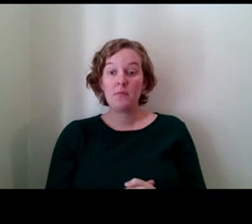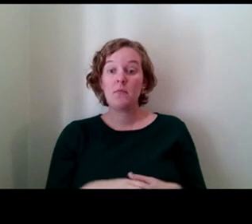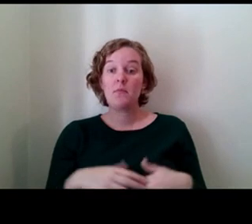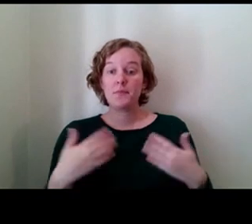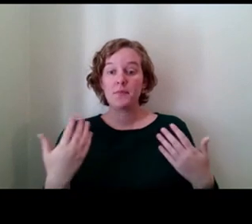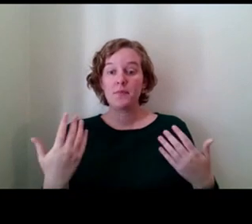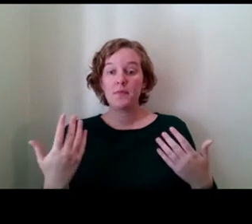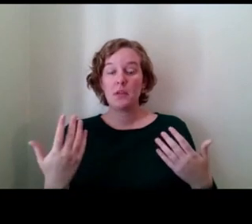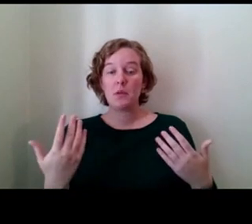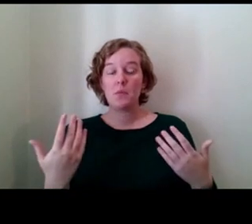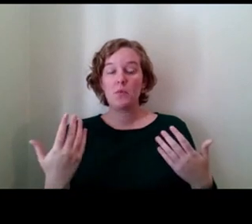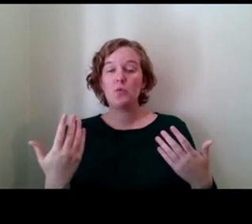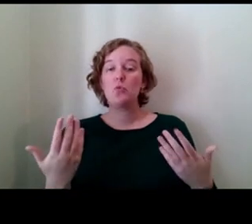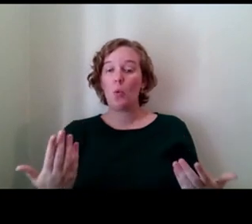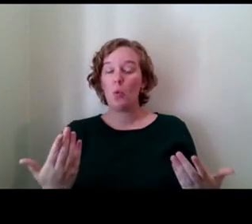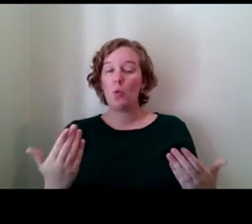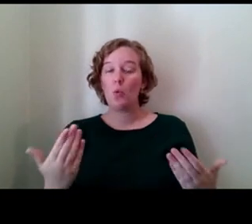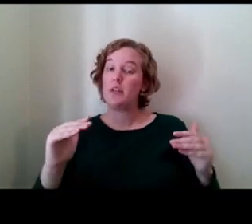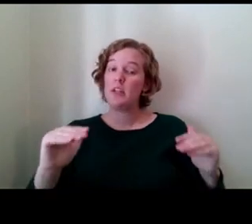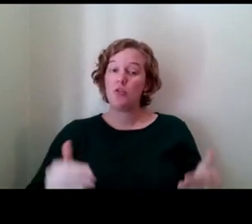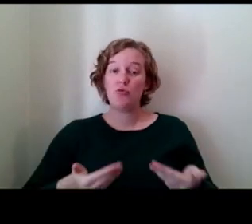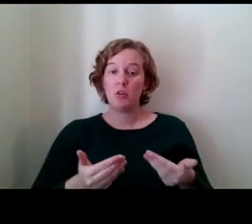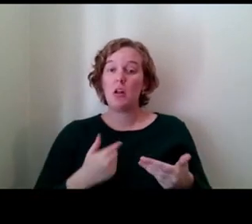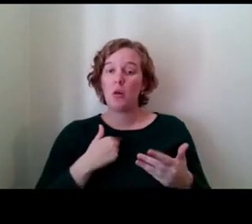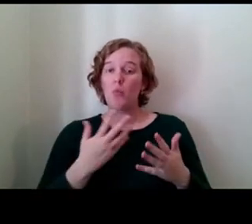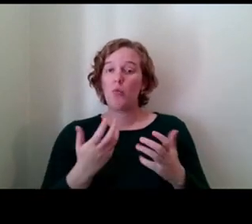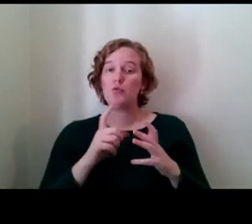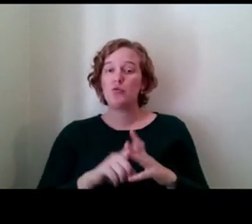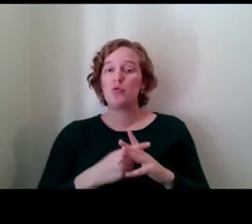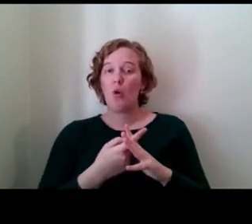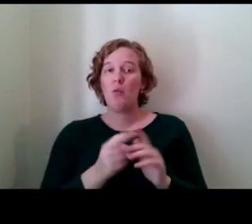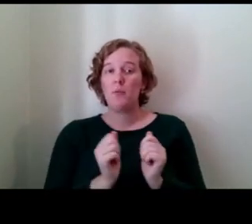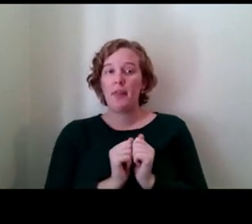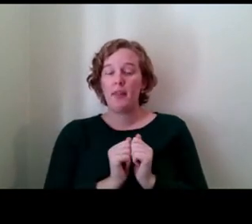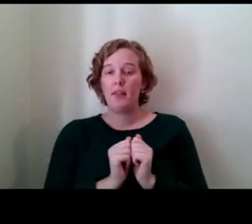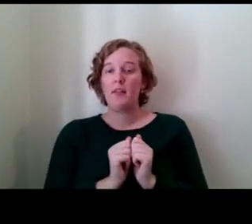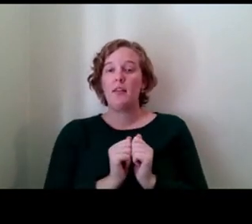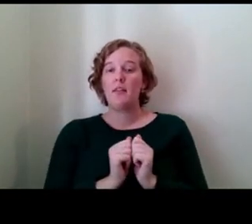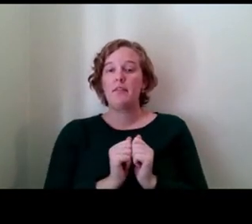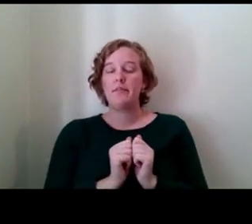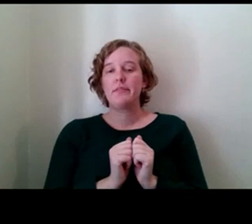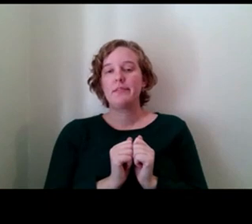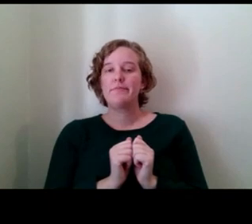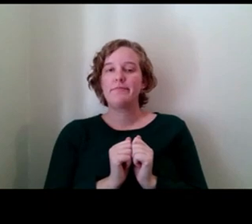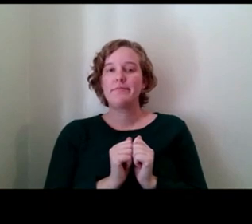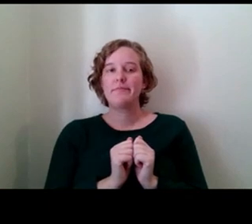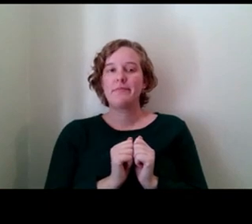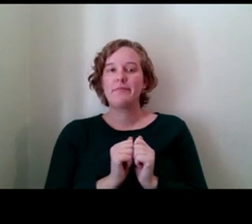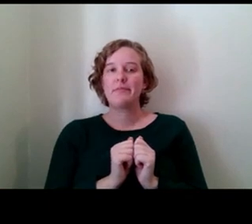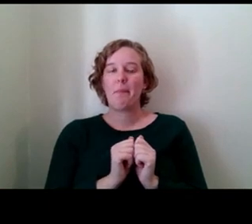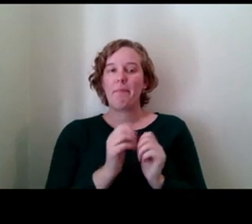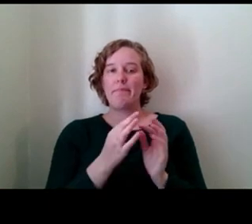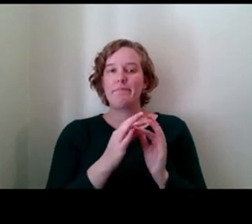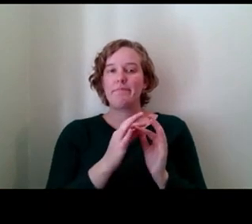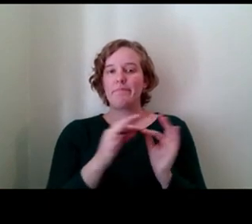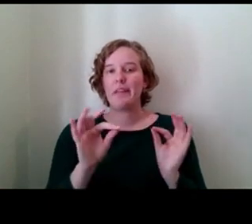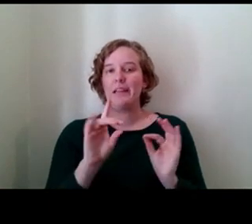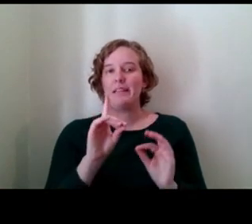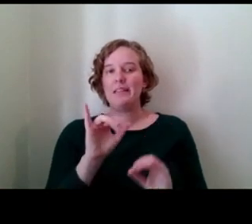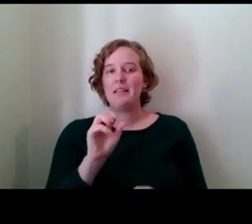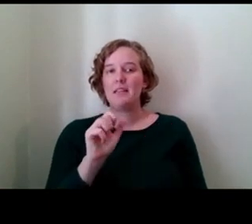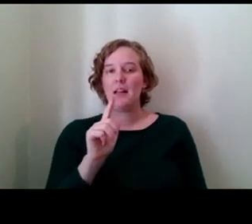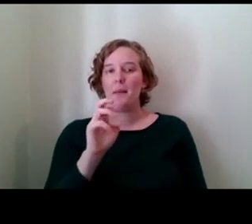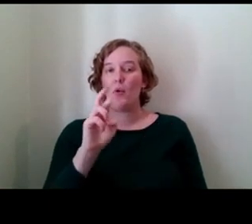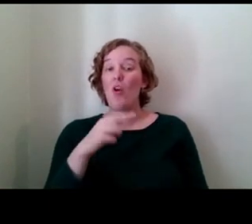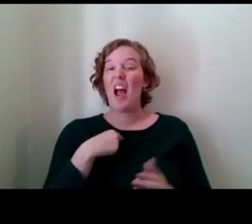So by way of introduction, I was going to start actually with a disclaimer. So I am